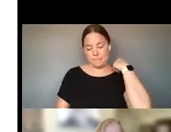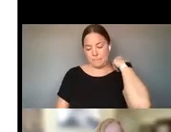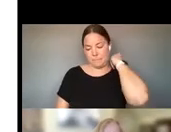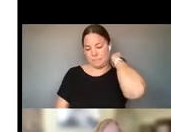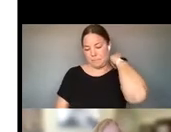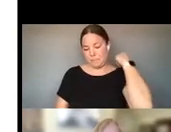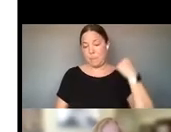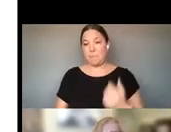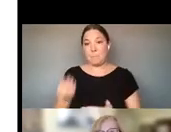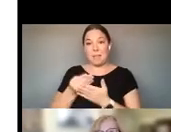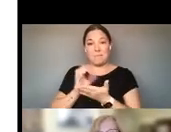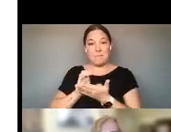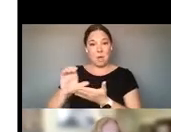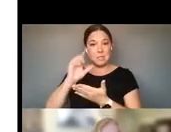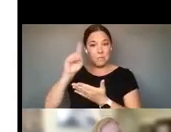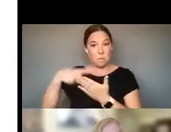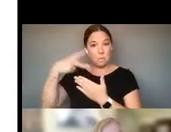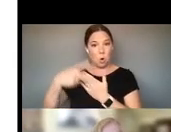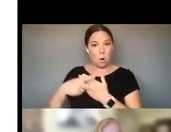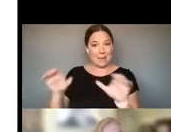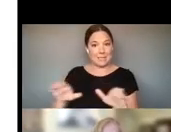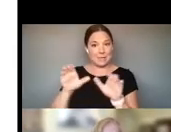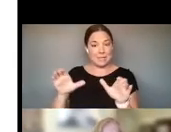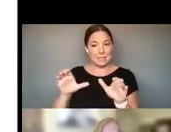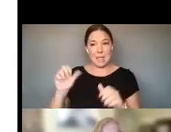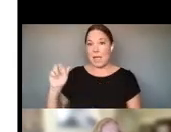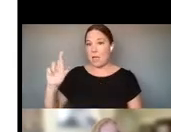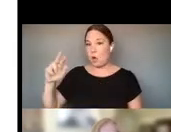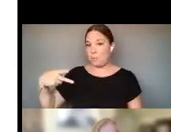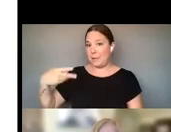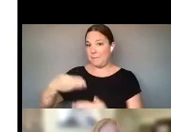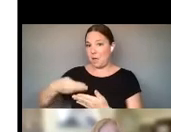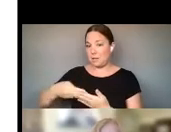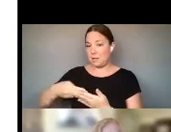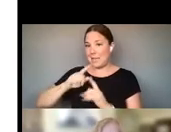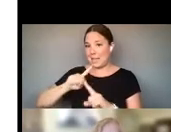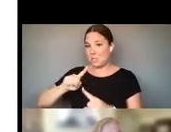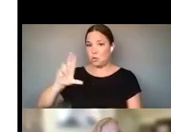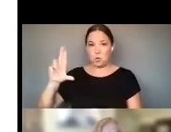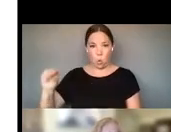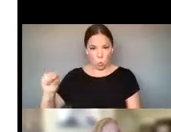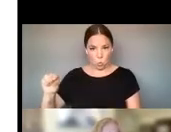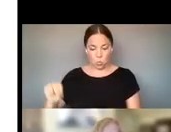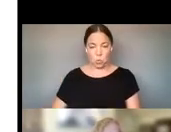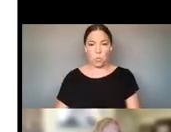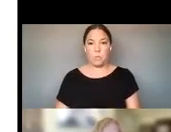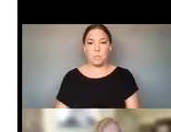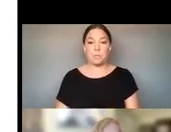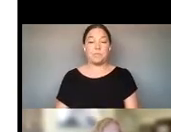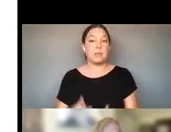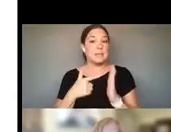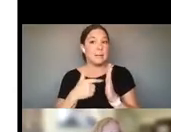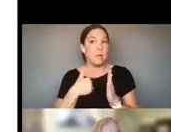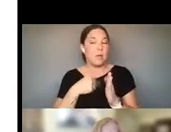sought for programmatic activities for ARP funds, the answer is no. Now, let's say you have a professional